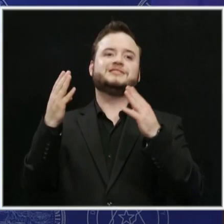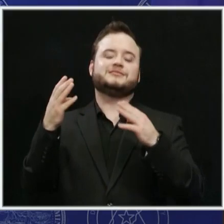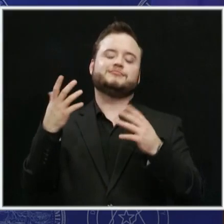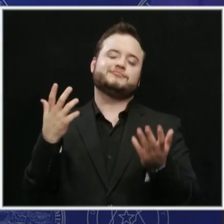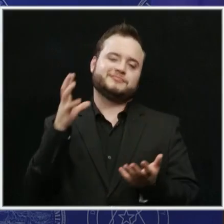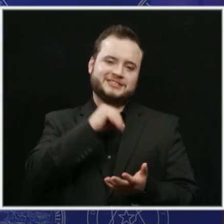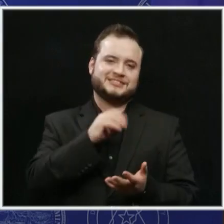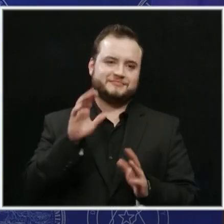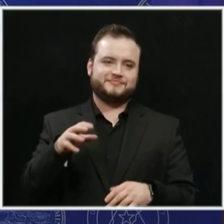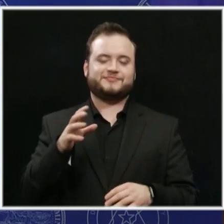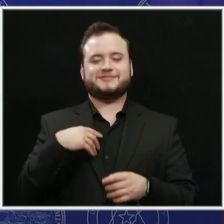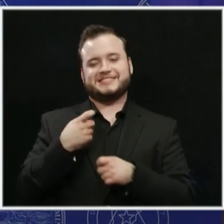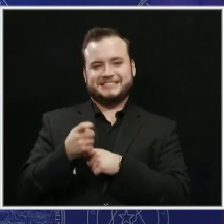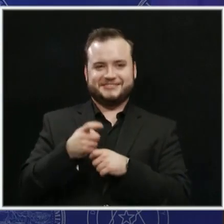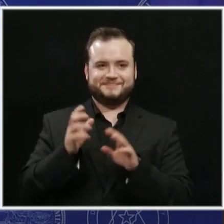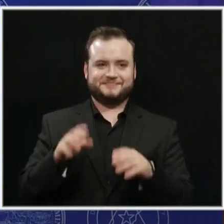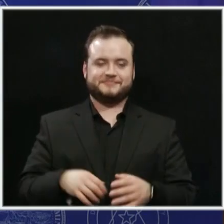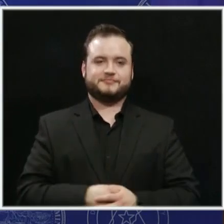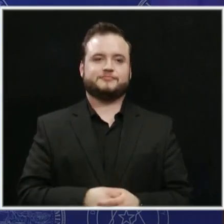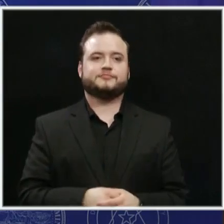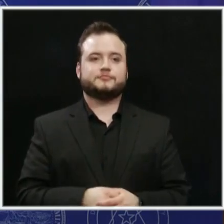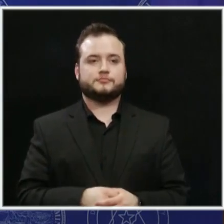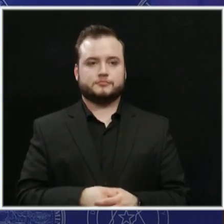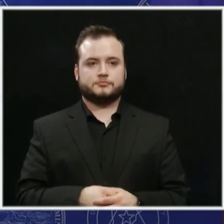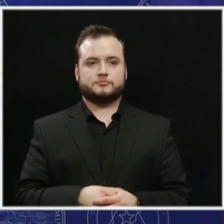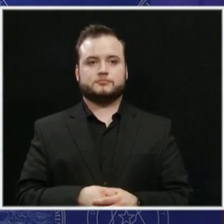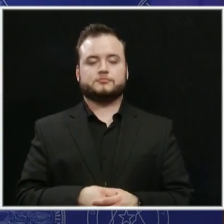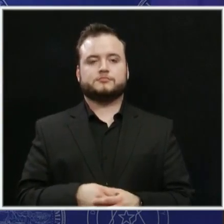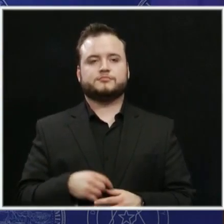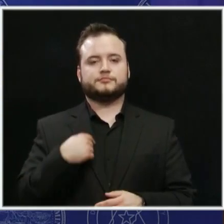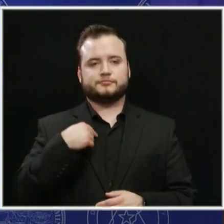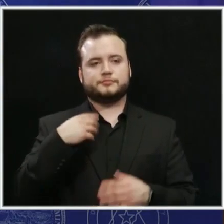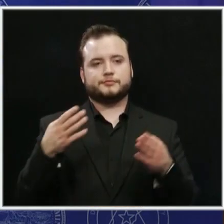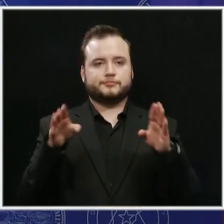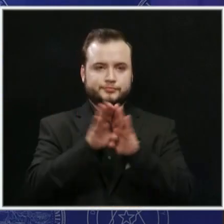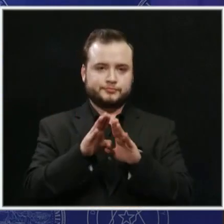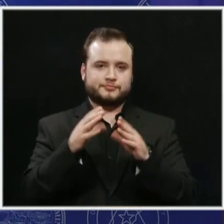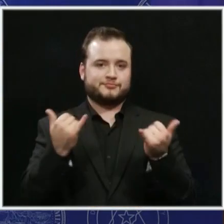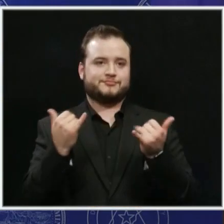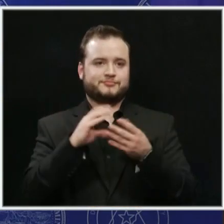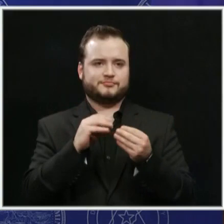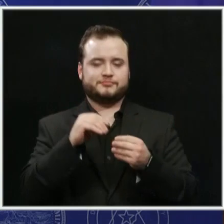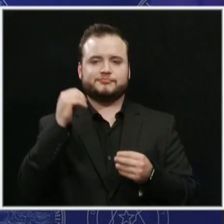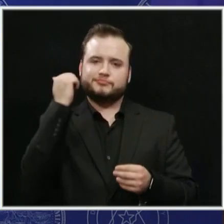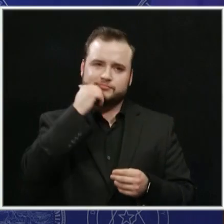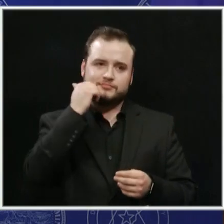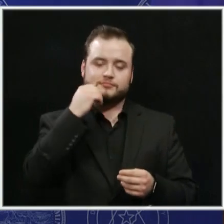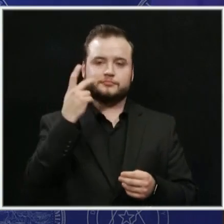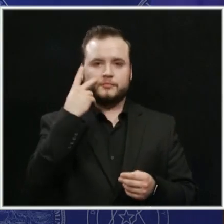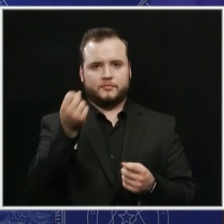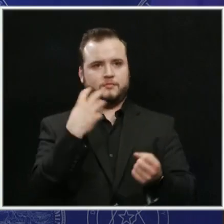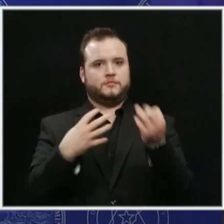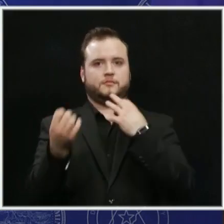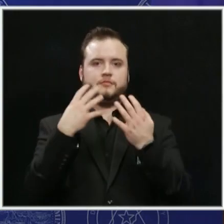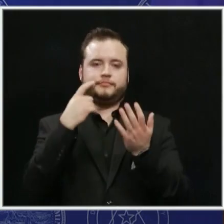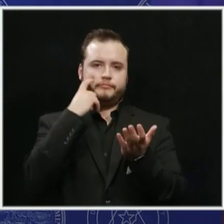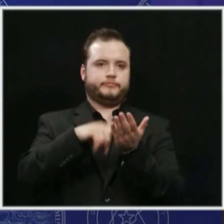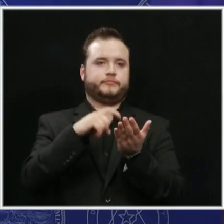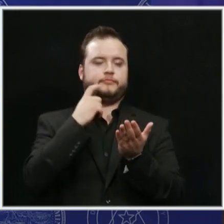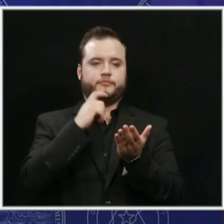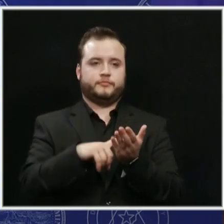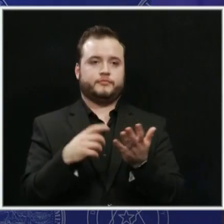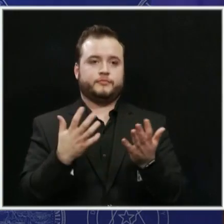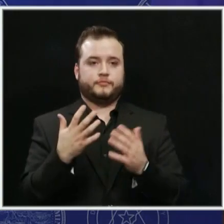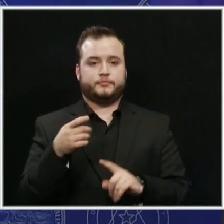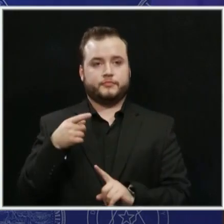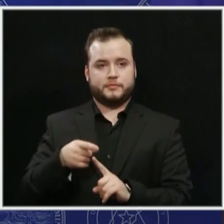again. Too many to actually get it, but I'm going to single out these folks who are stepping up. One of the issues we had is our child care providers are doing